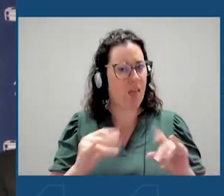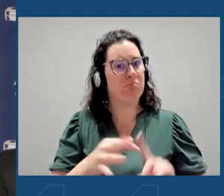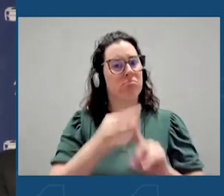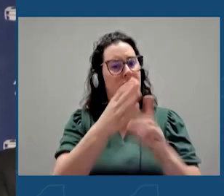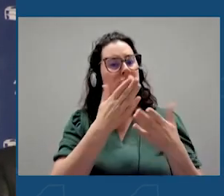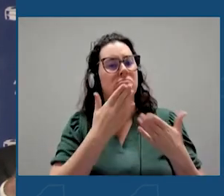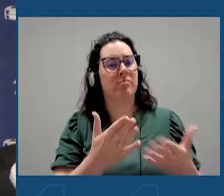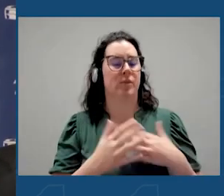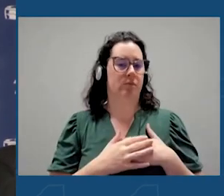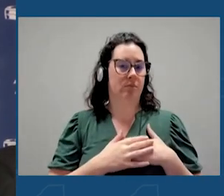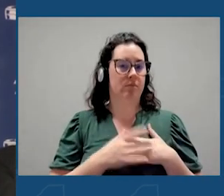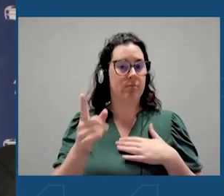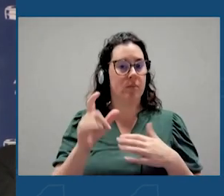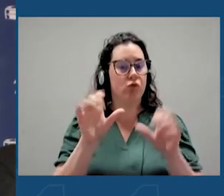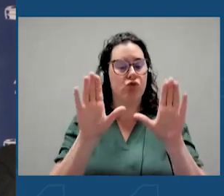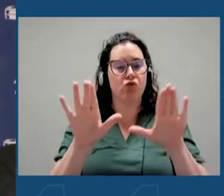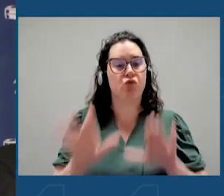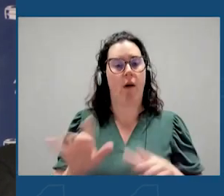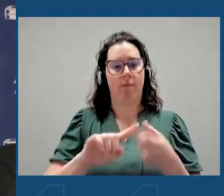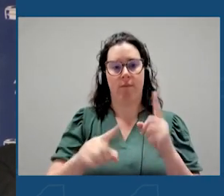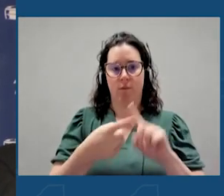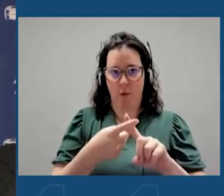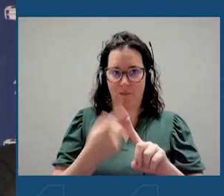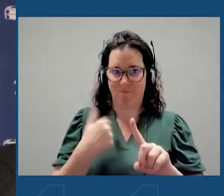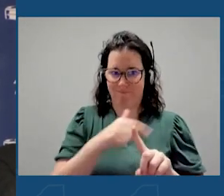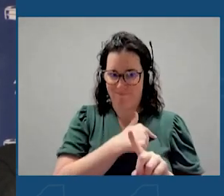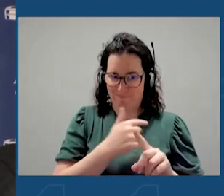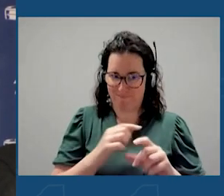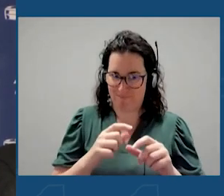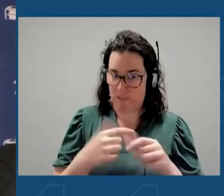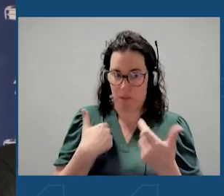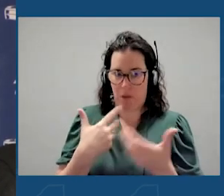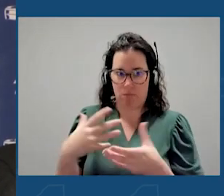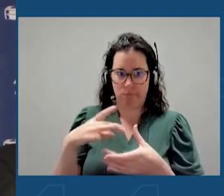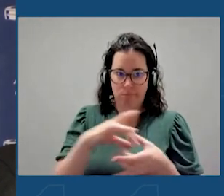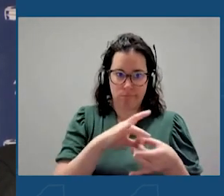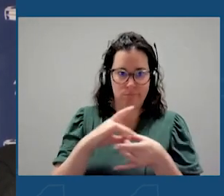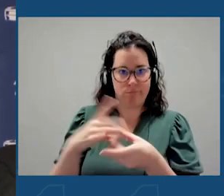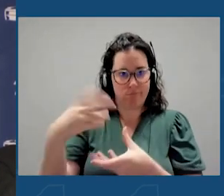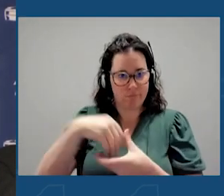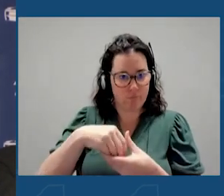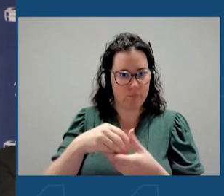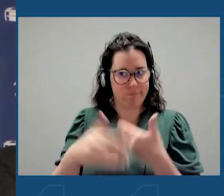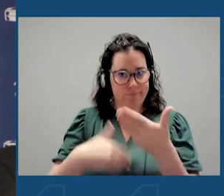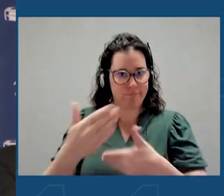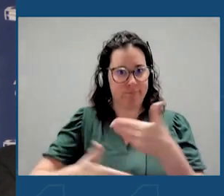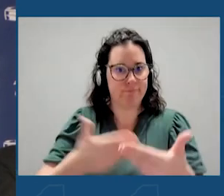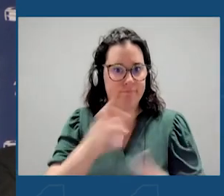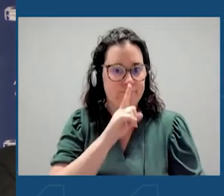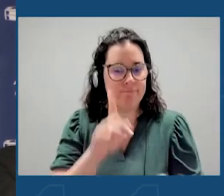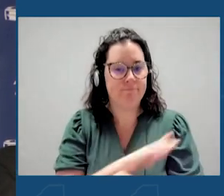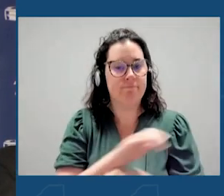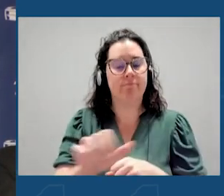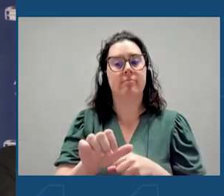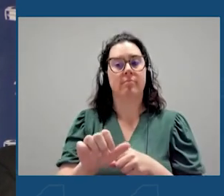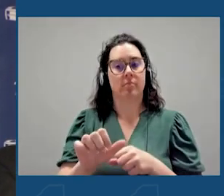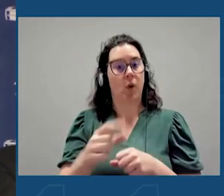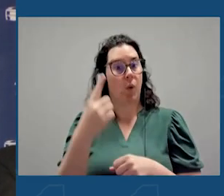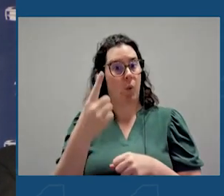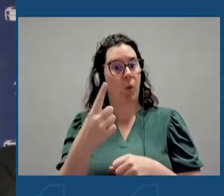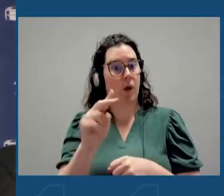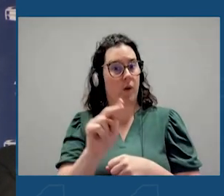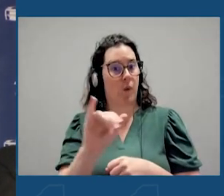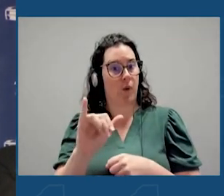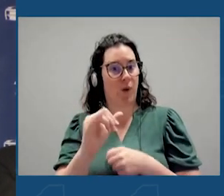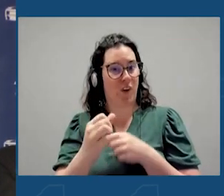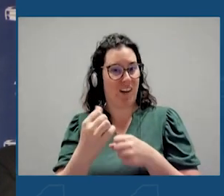He's been a great friend to the Bills organization, and he's been with us every step of the way in this process, including one New Year's Eve and New Year's